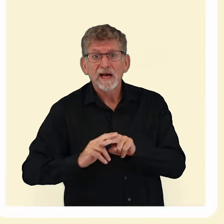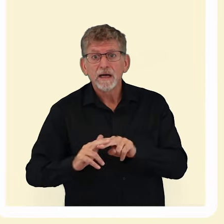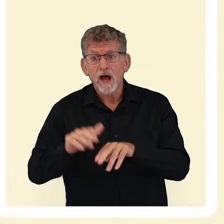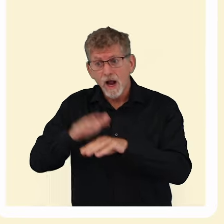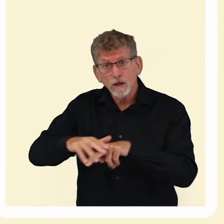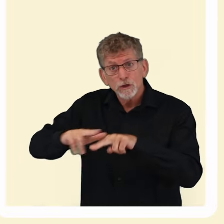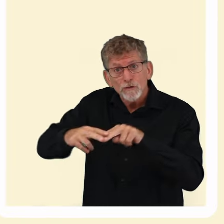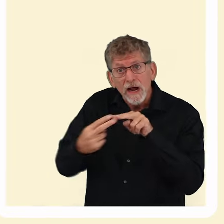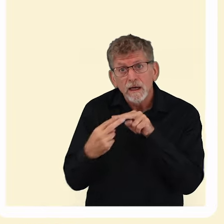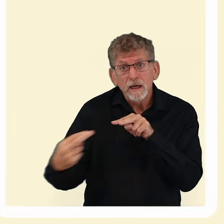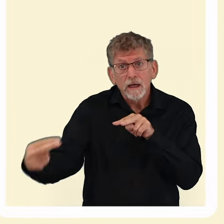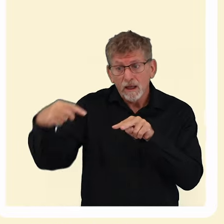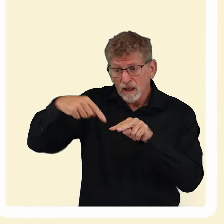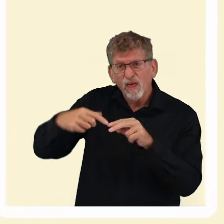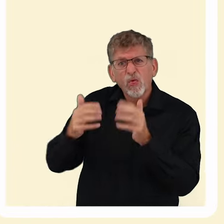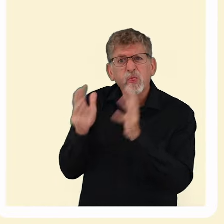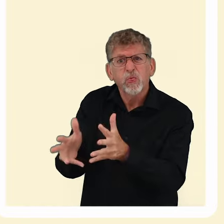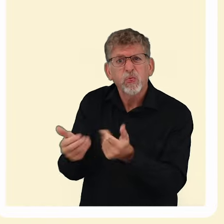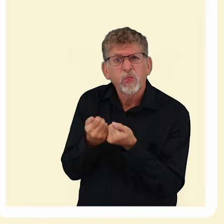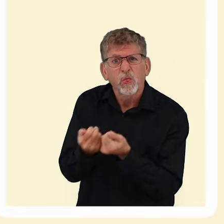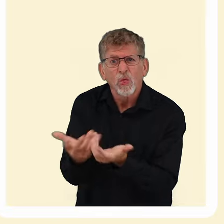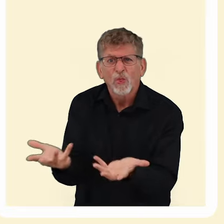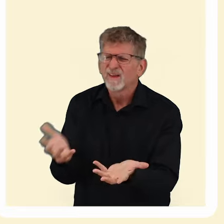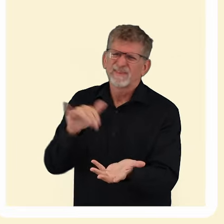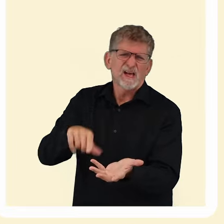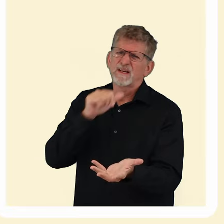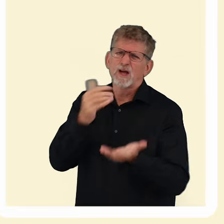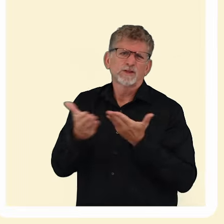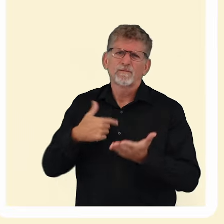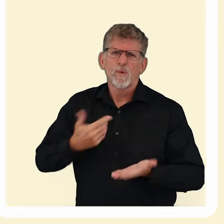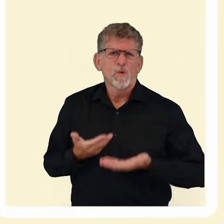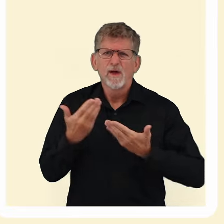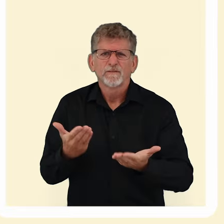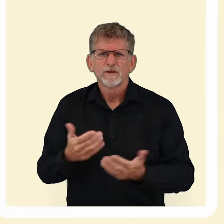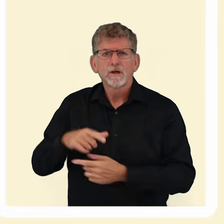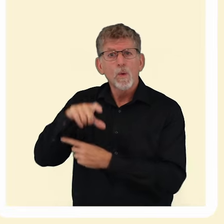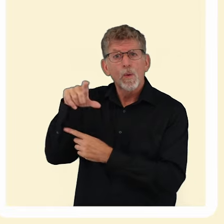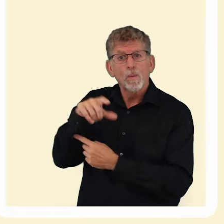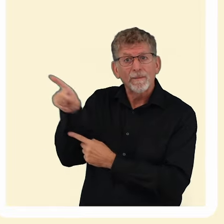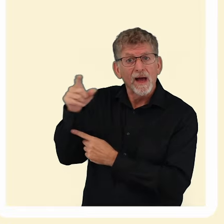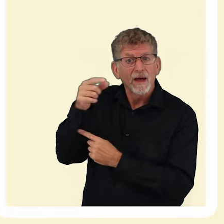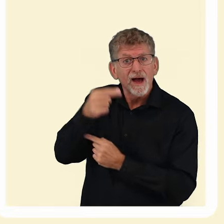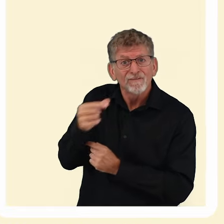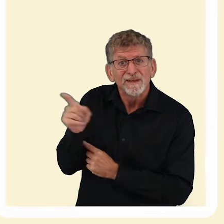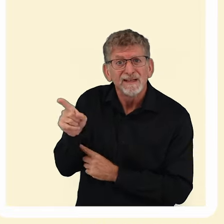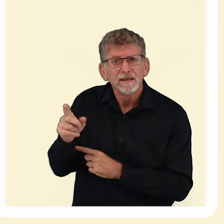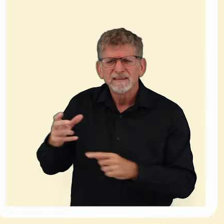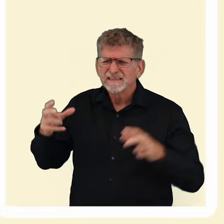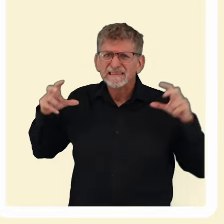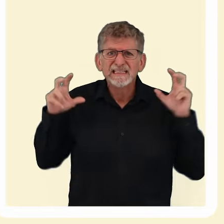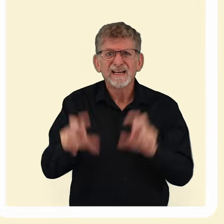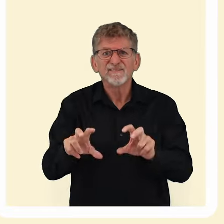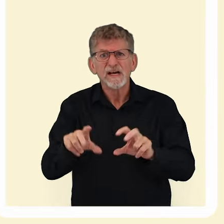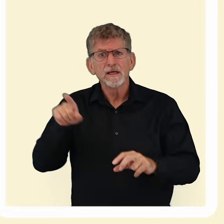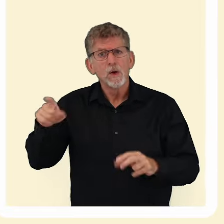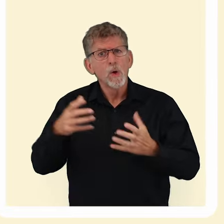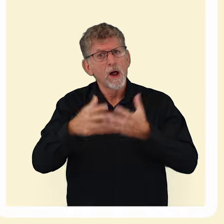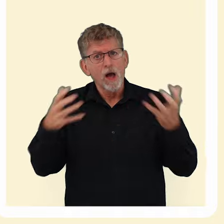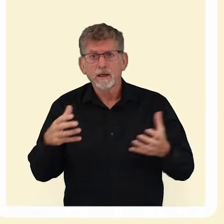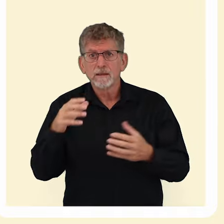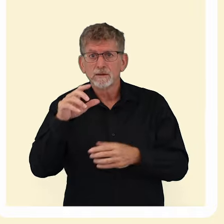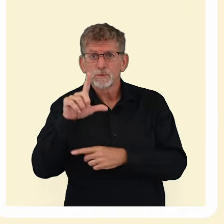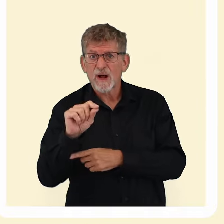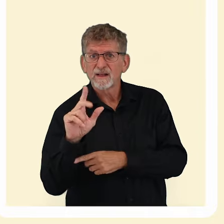we want to offer. The Quebec government invested heavily in 2023 in renewing the track and the bridges in the